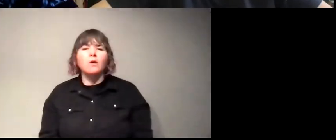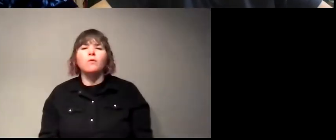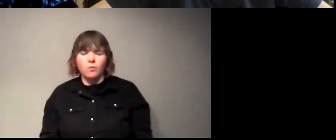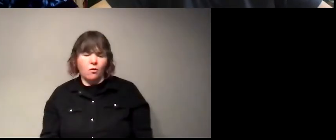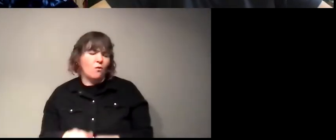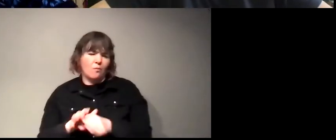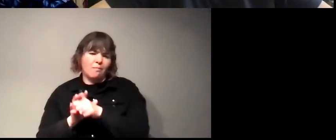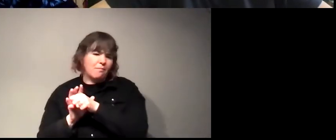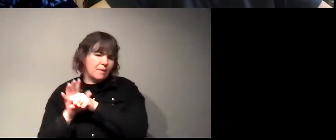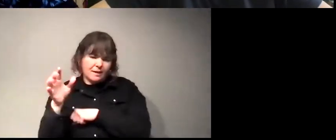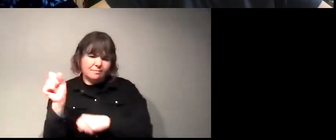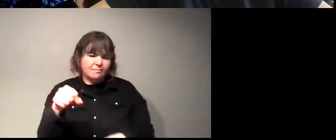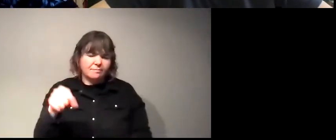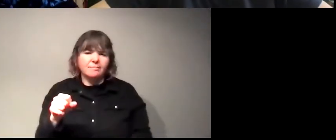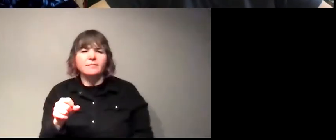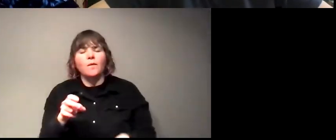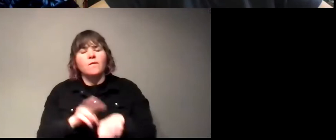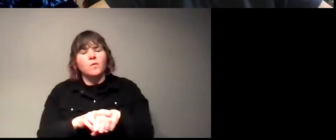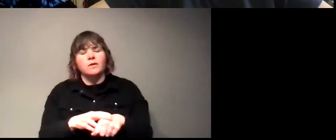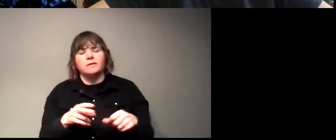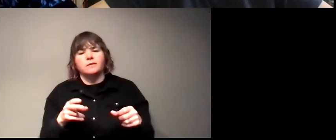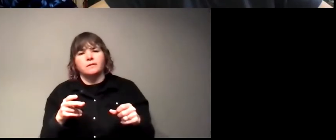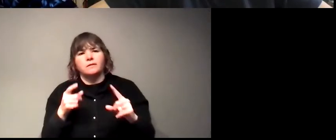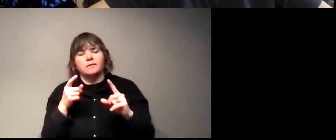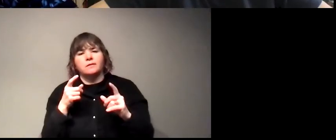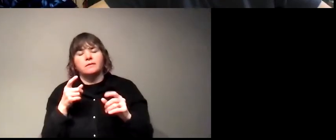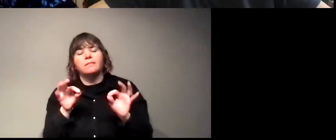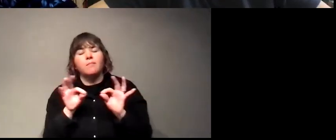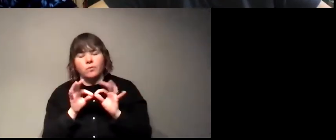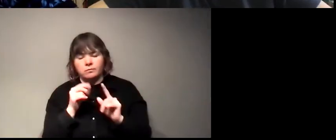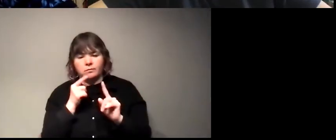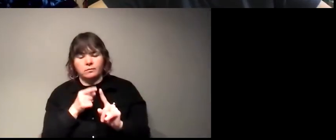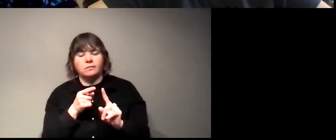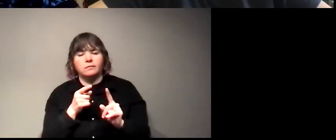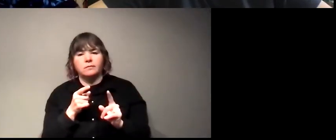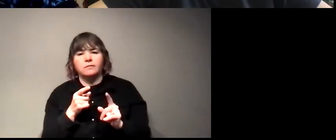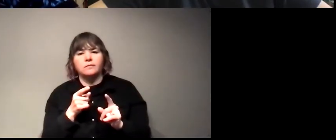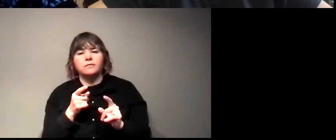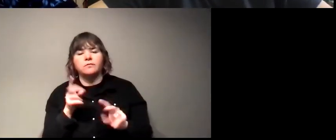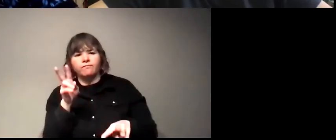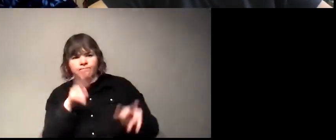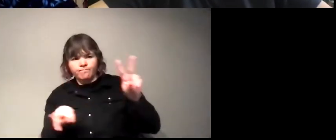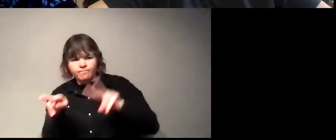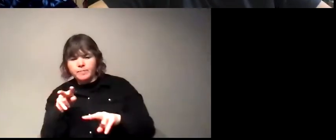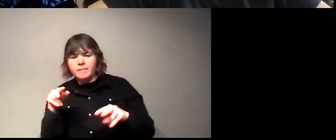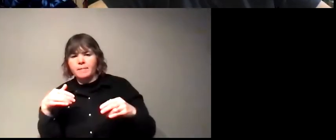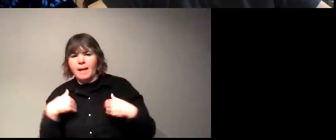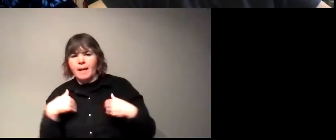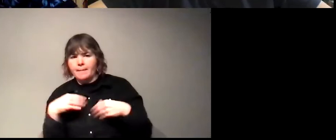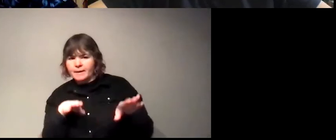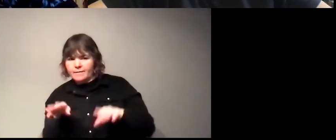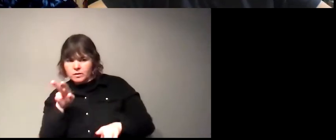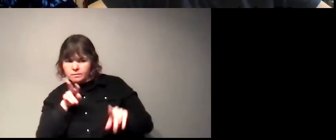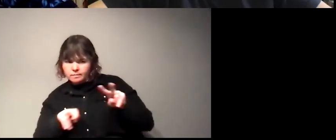plenty. Now, of course, one of the really important things to do is to read your animal's behavior to avoid getting